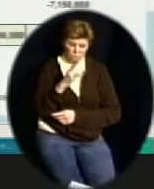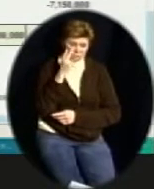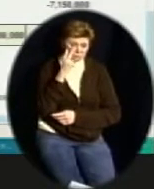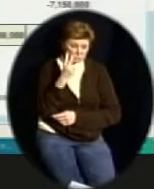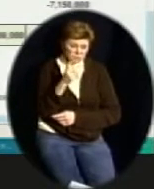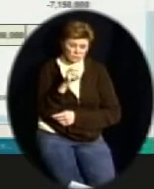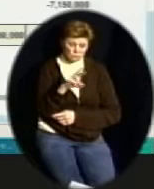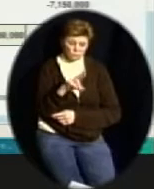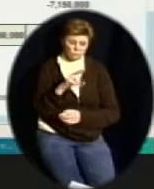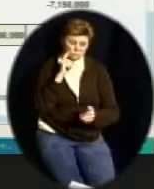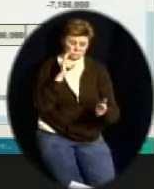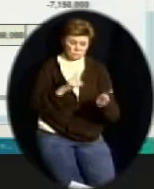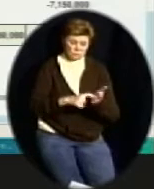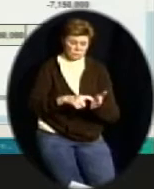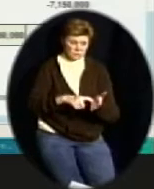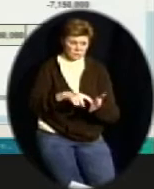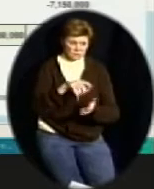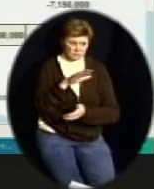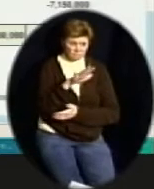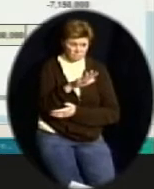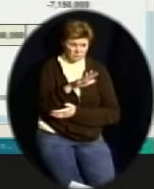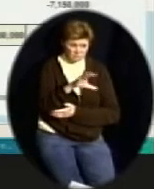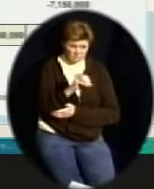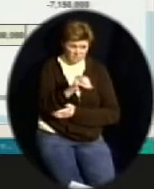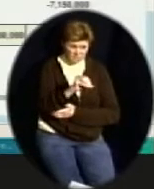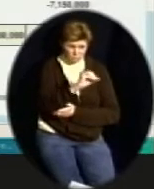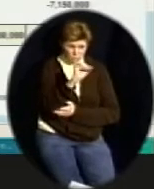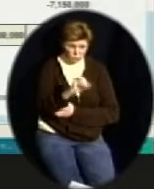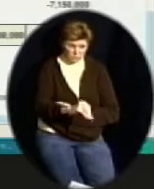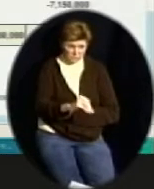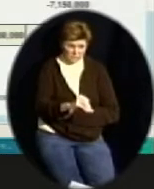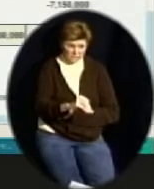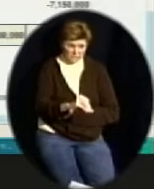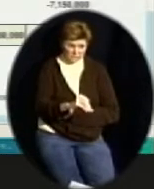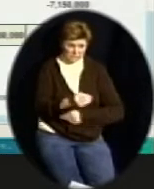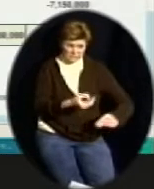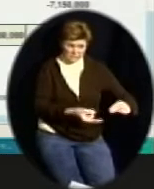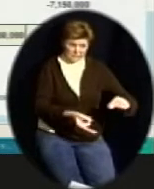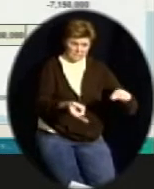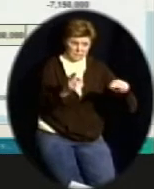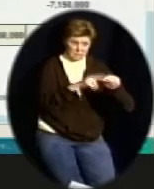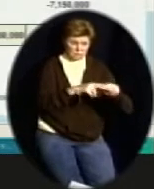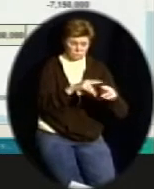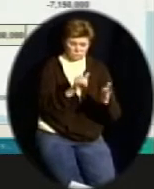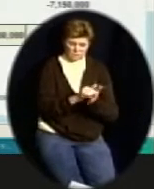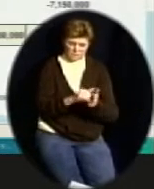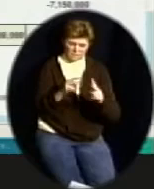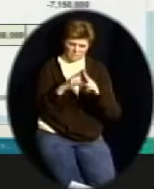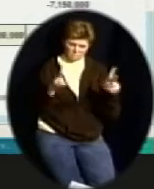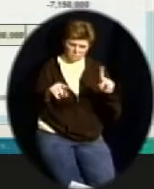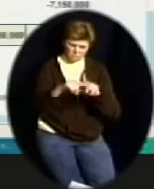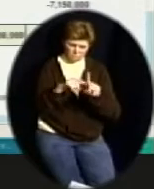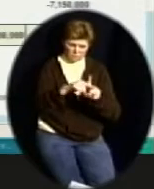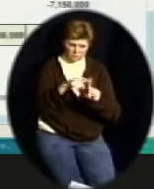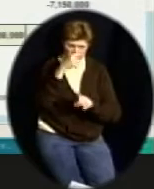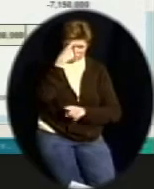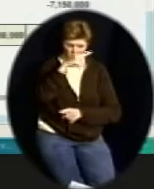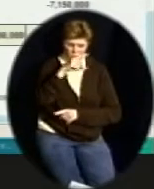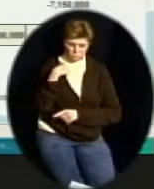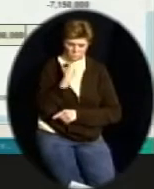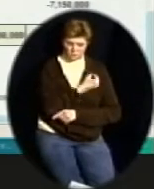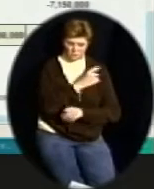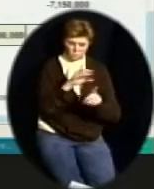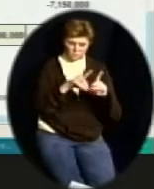holistic capital outlay spending year over year. That's a good news story. That's a tribute to the district. And I think probably the best part of the